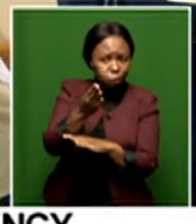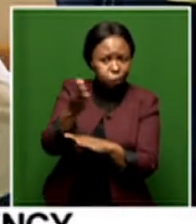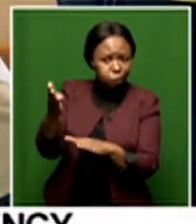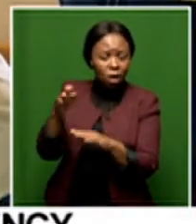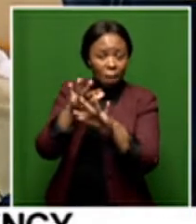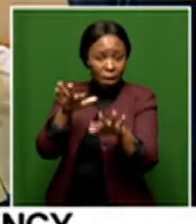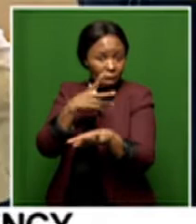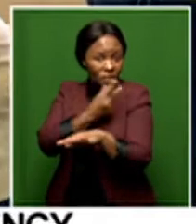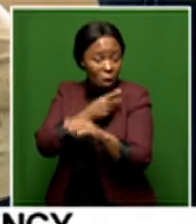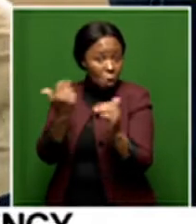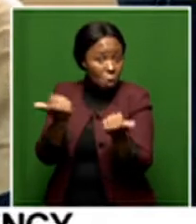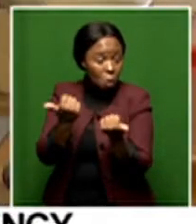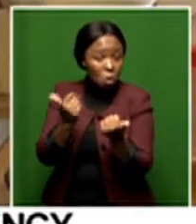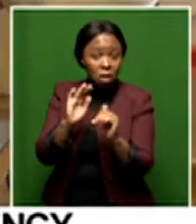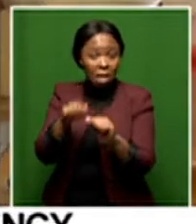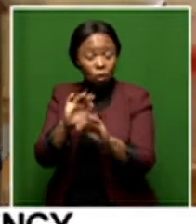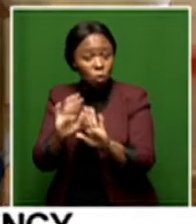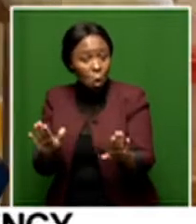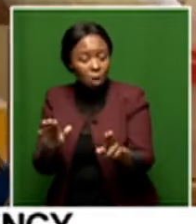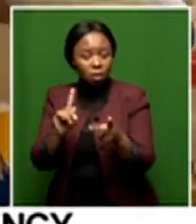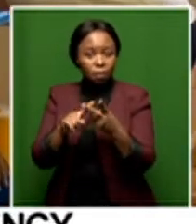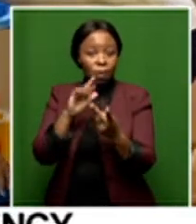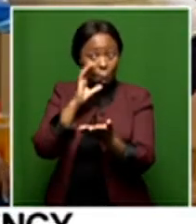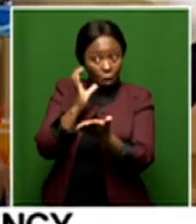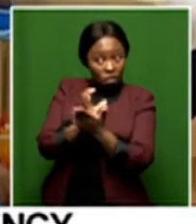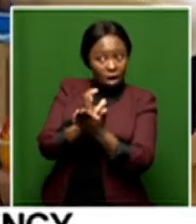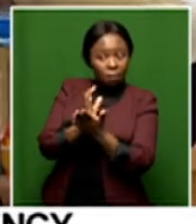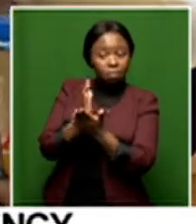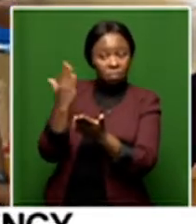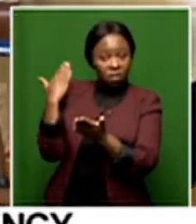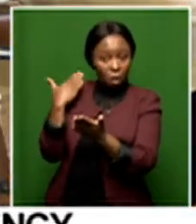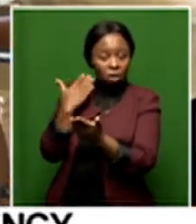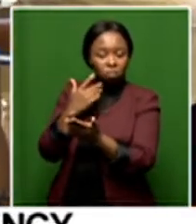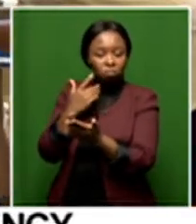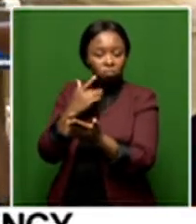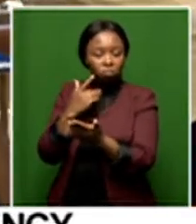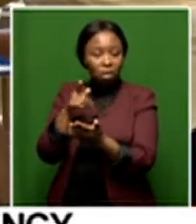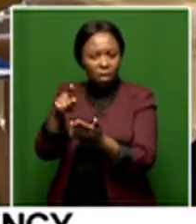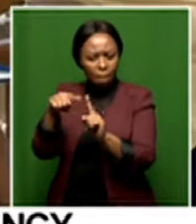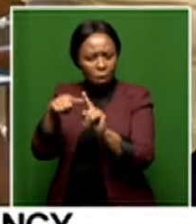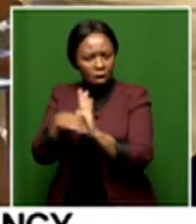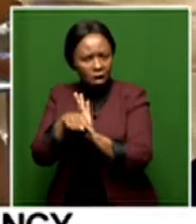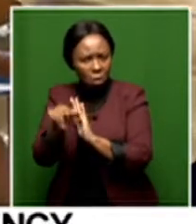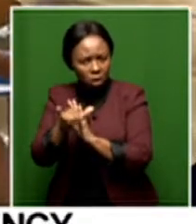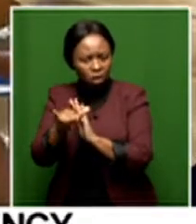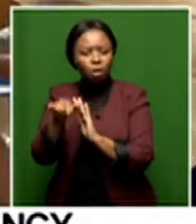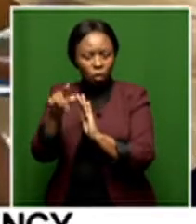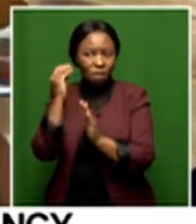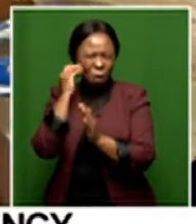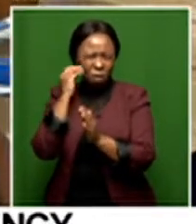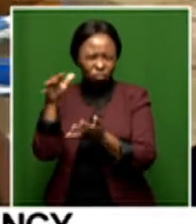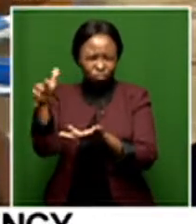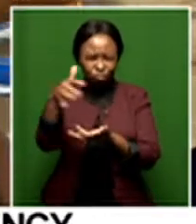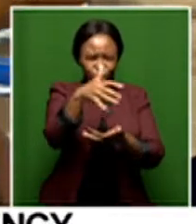or not, and confirming whether they tested positive for an infection. So we'll be able to put all of that data, those 3 pieces of